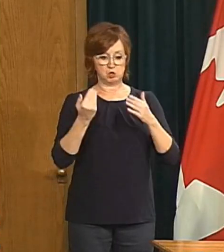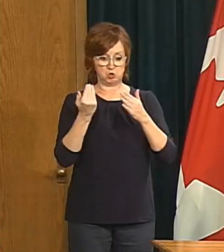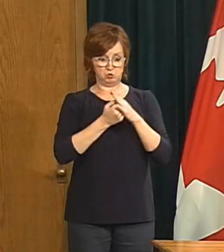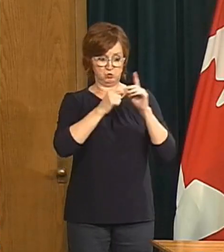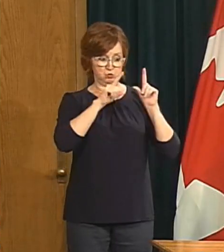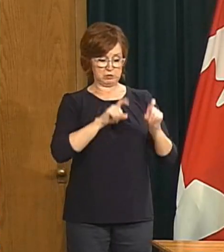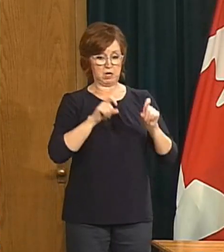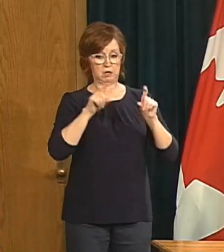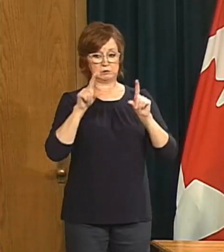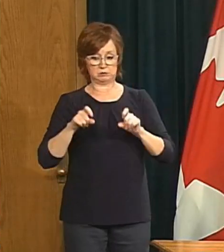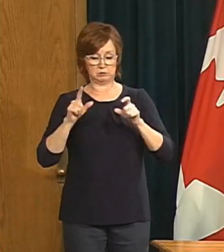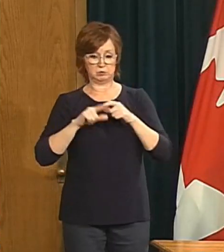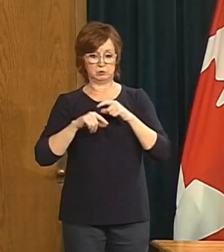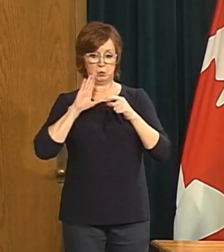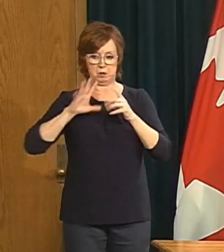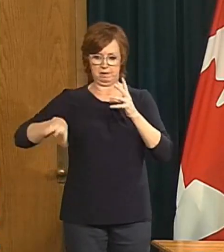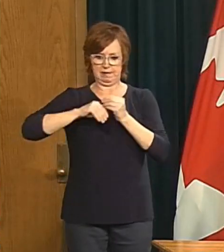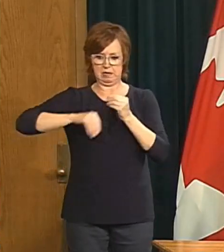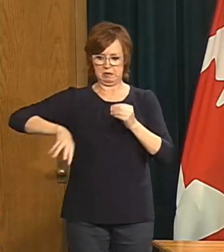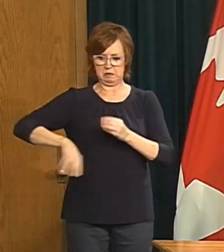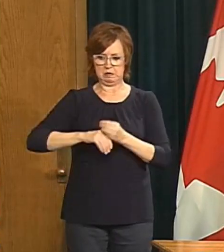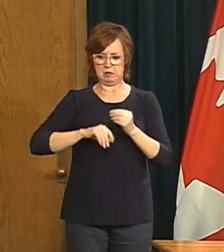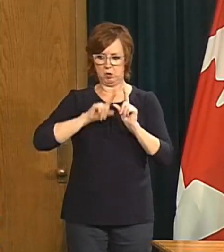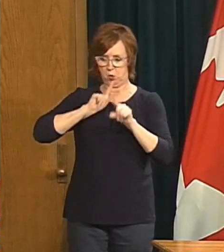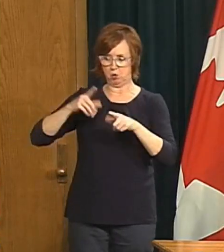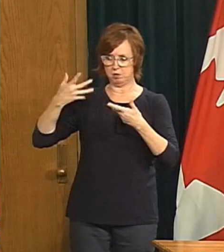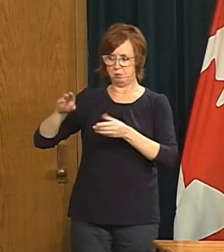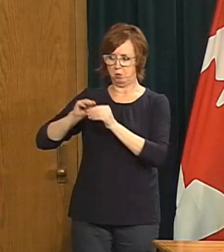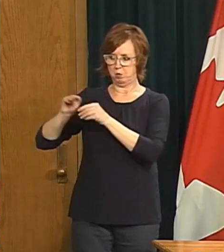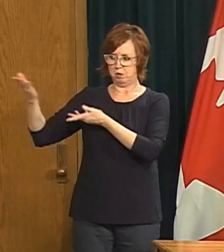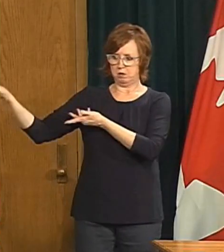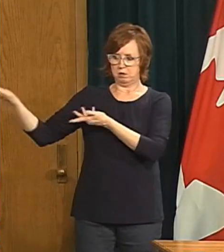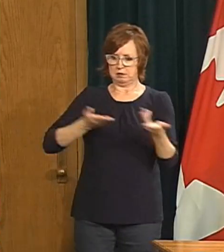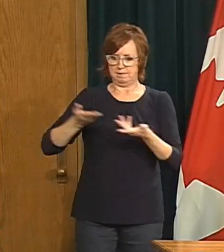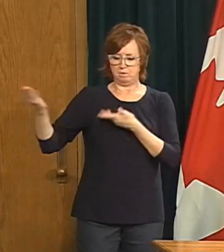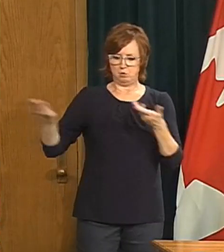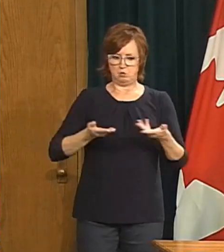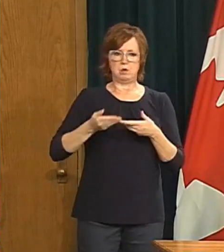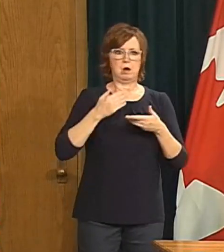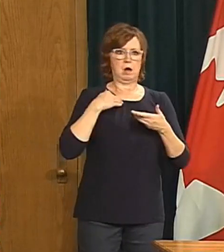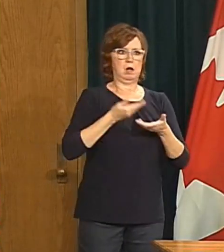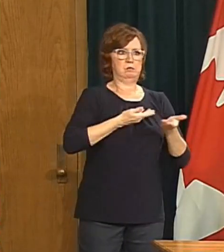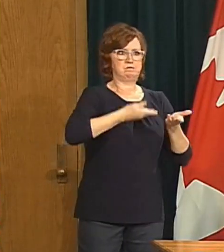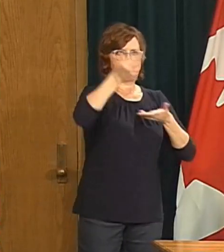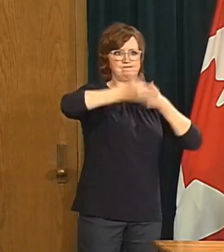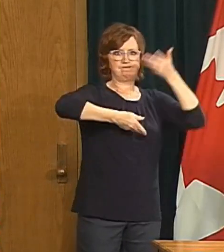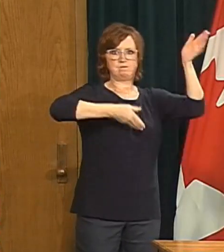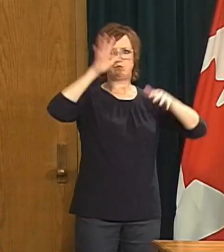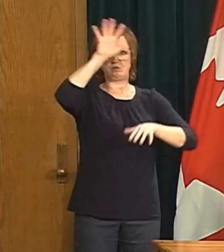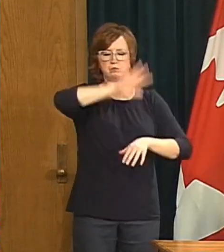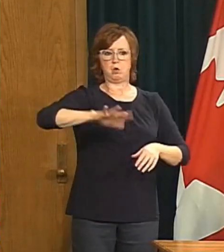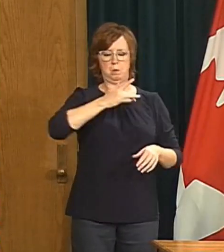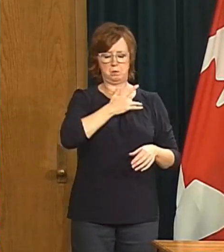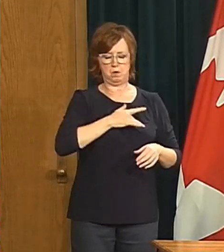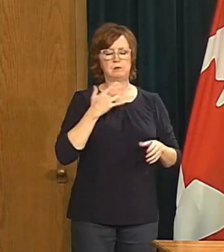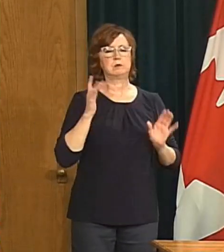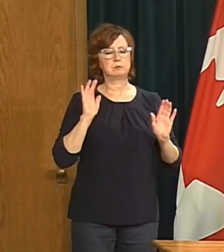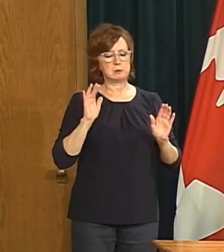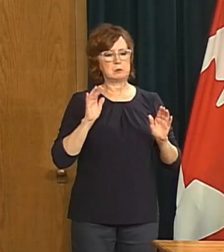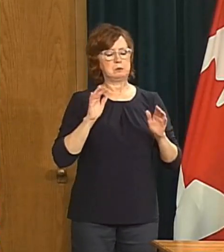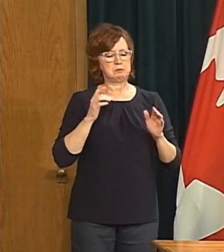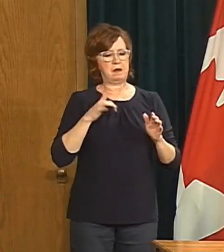weeks following. But most certainly, that is the target to achieve by the end of the month.